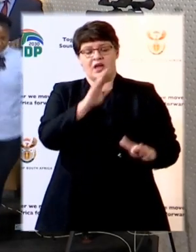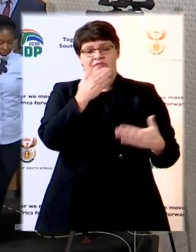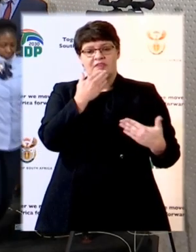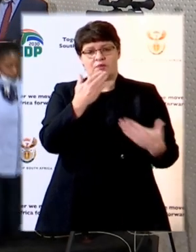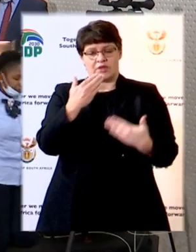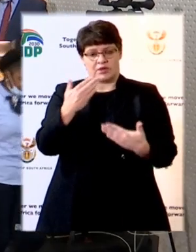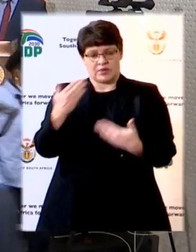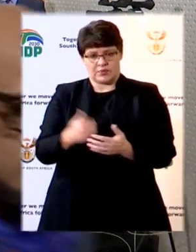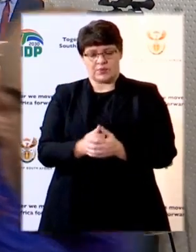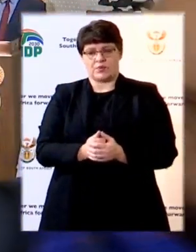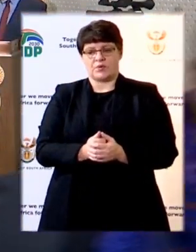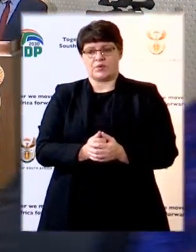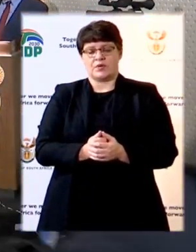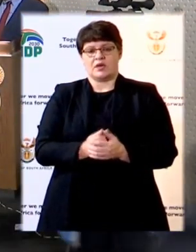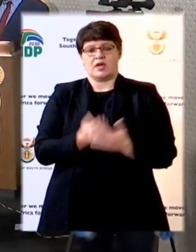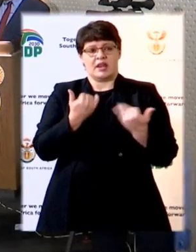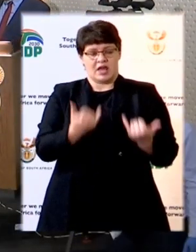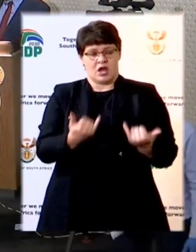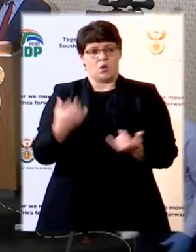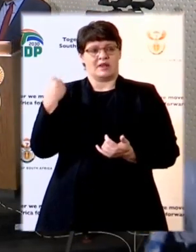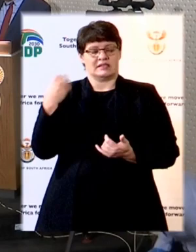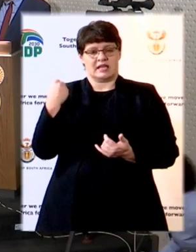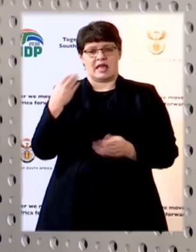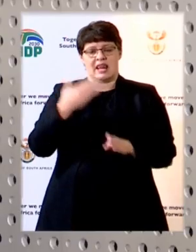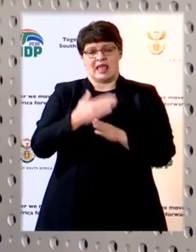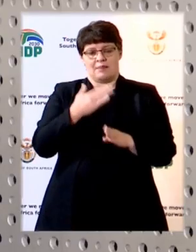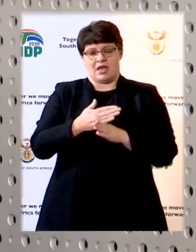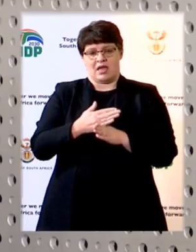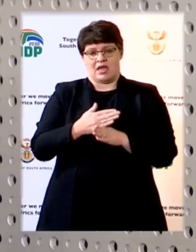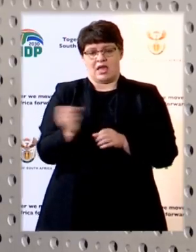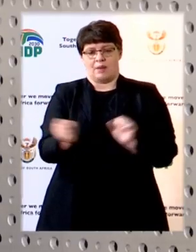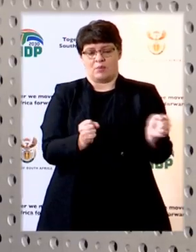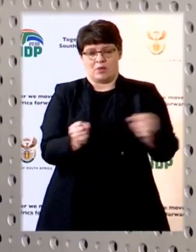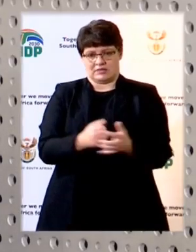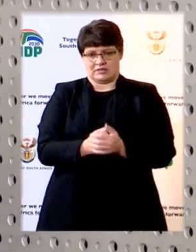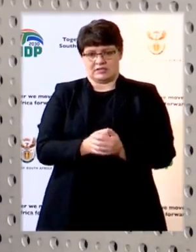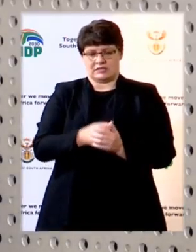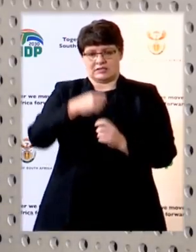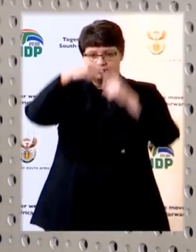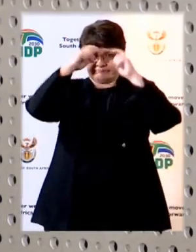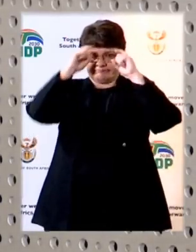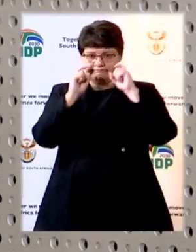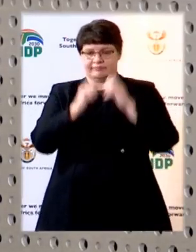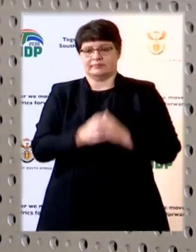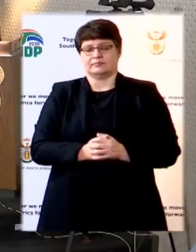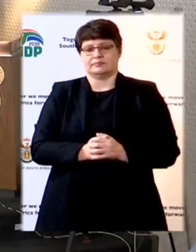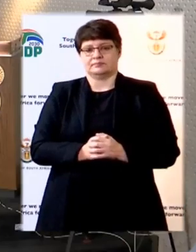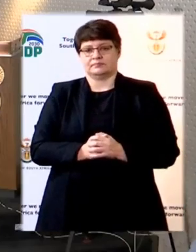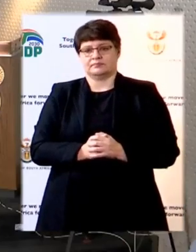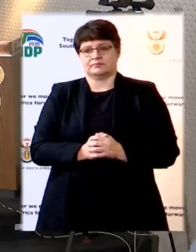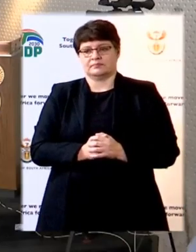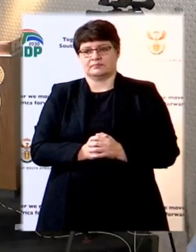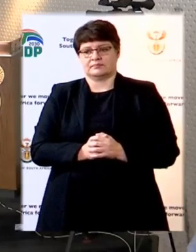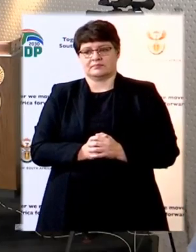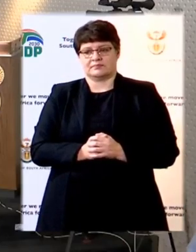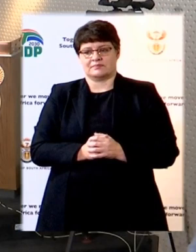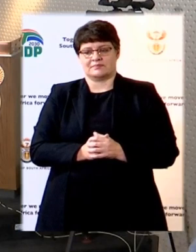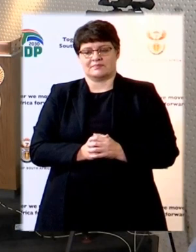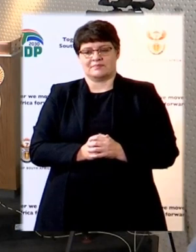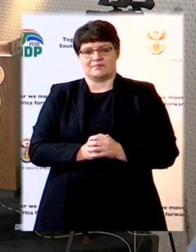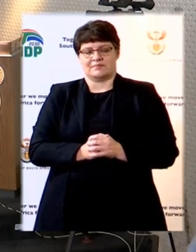Thank you very much. Can we now call on the Minister of Labour and Employment, Nice, to come here?